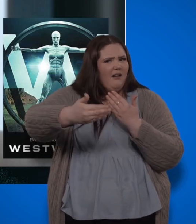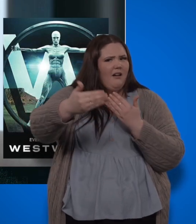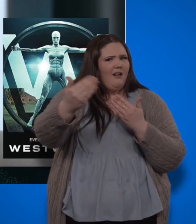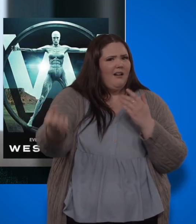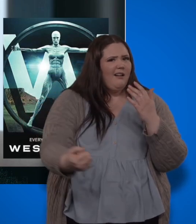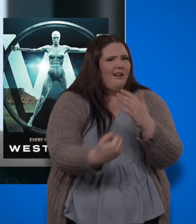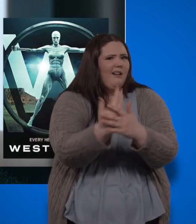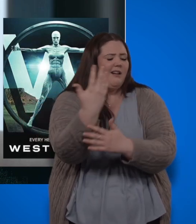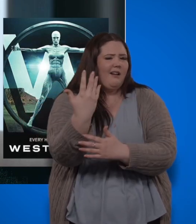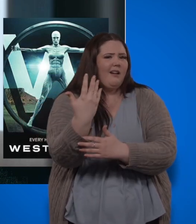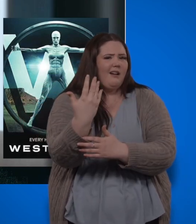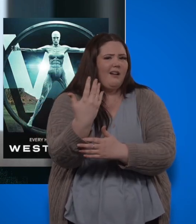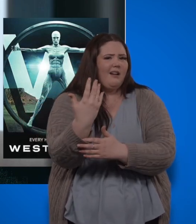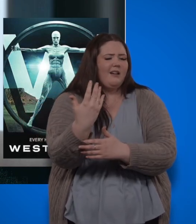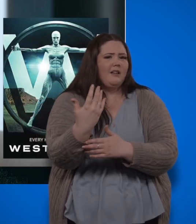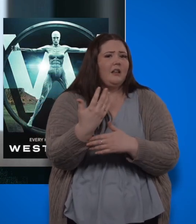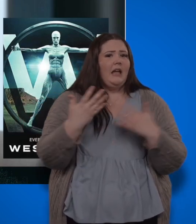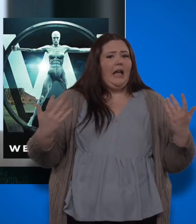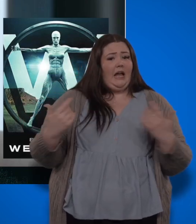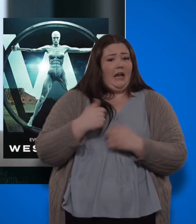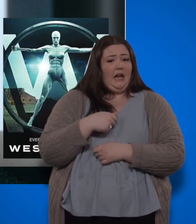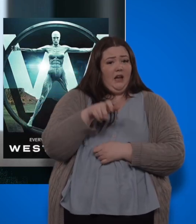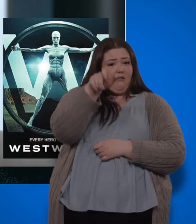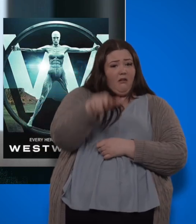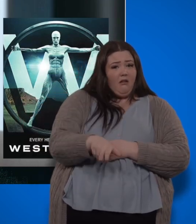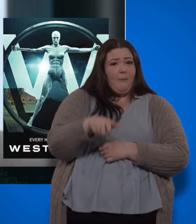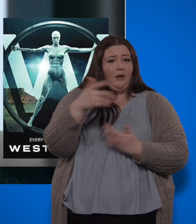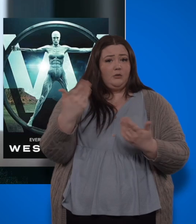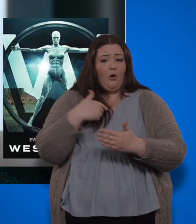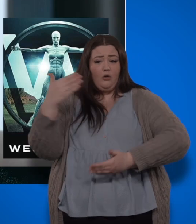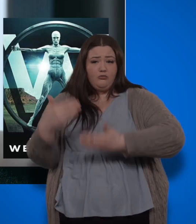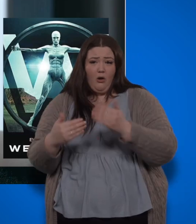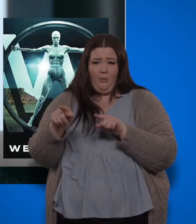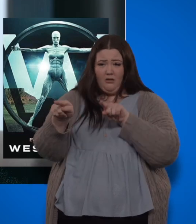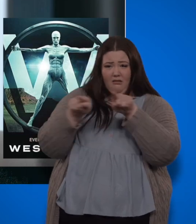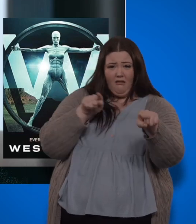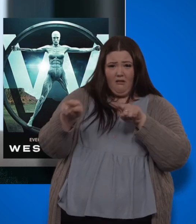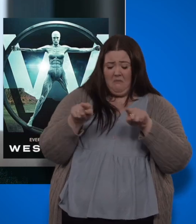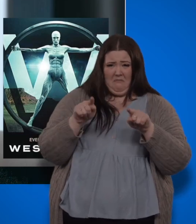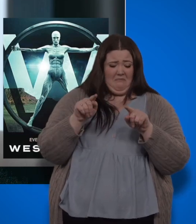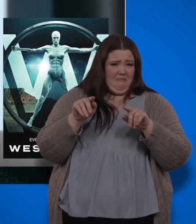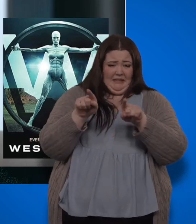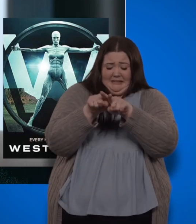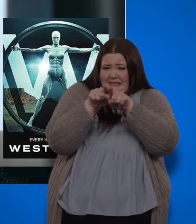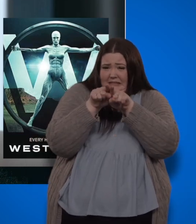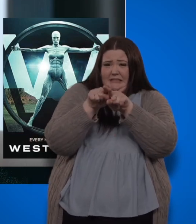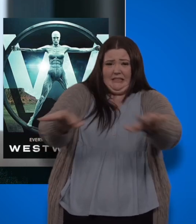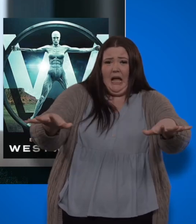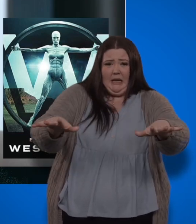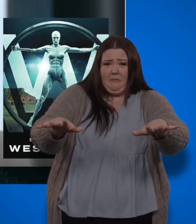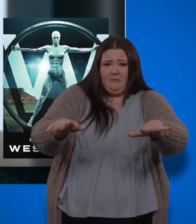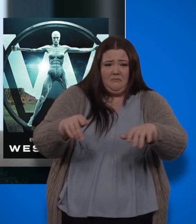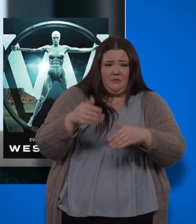difference between an incredibly sophisticated simulacrum, something which a simulation, something